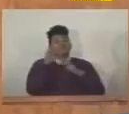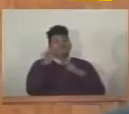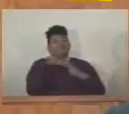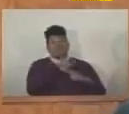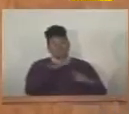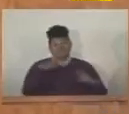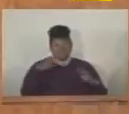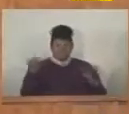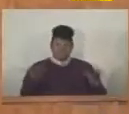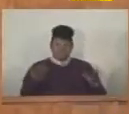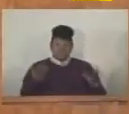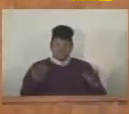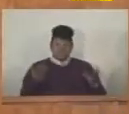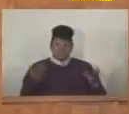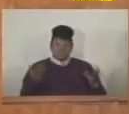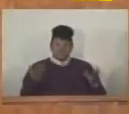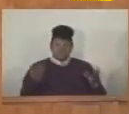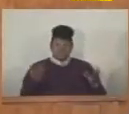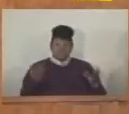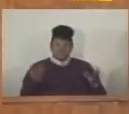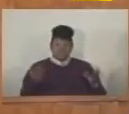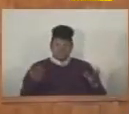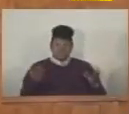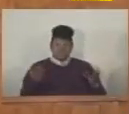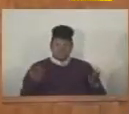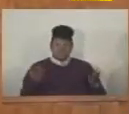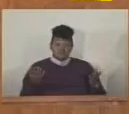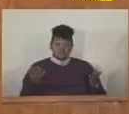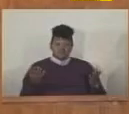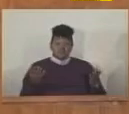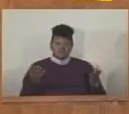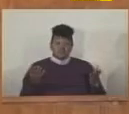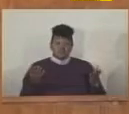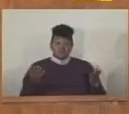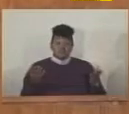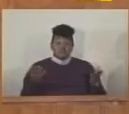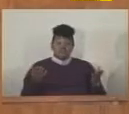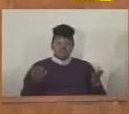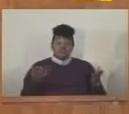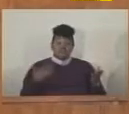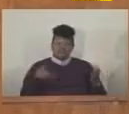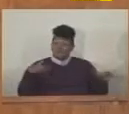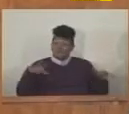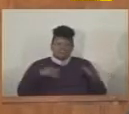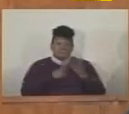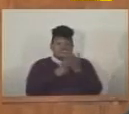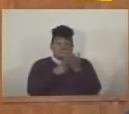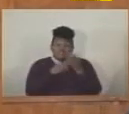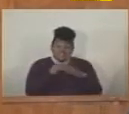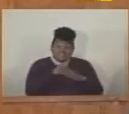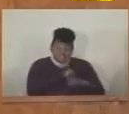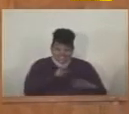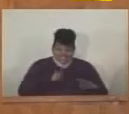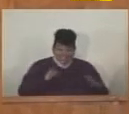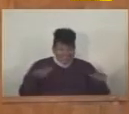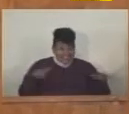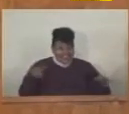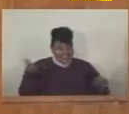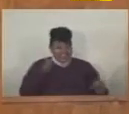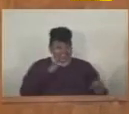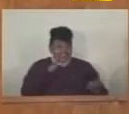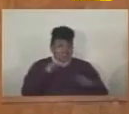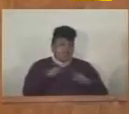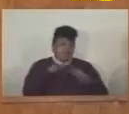committee. This didn't even earn us a discussion in the Senate. And you're talking